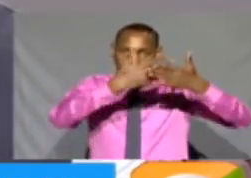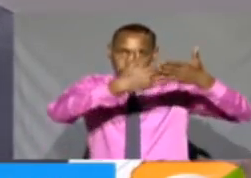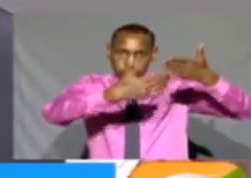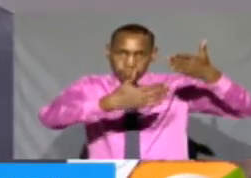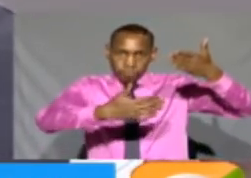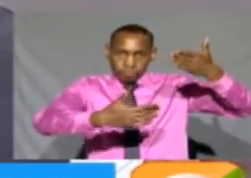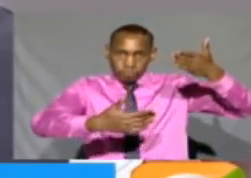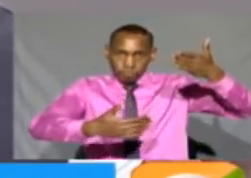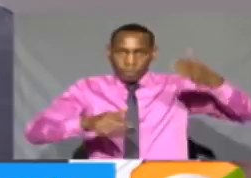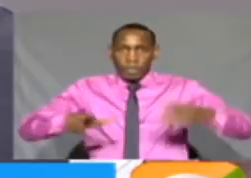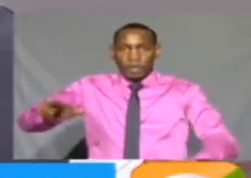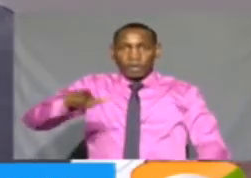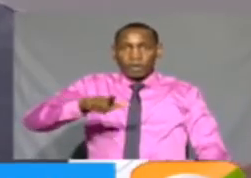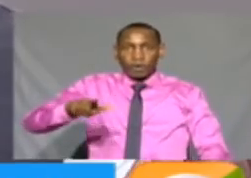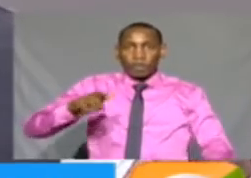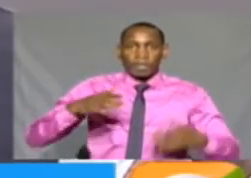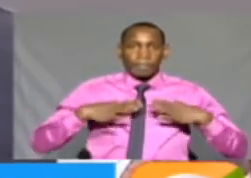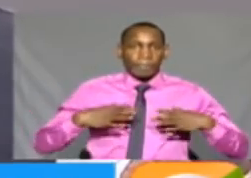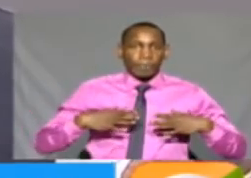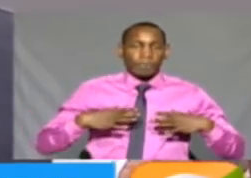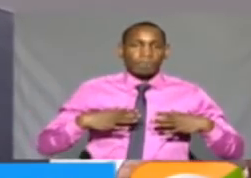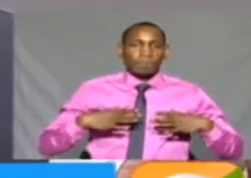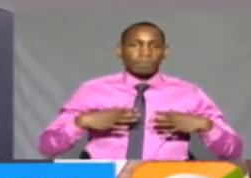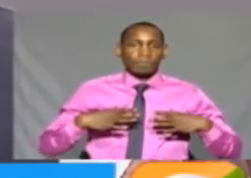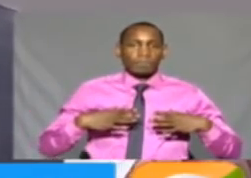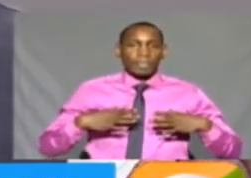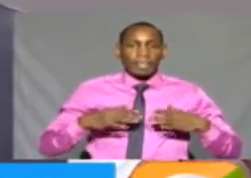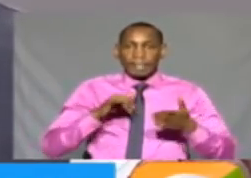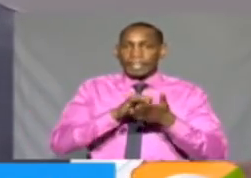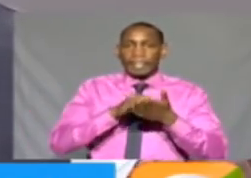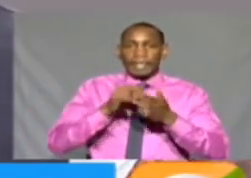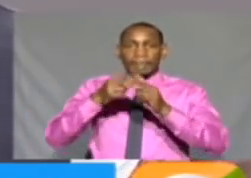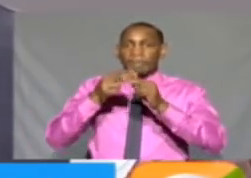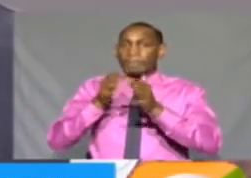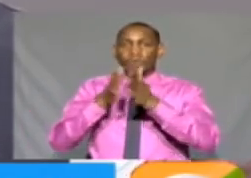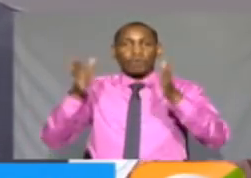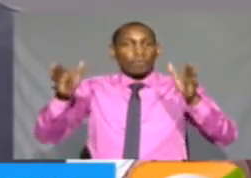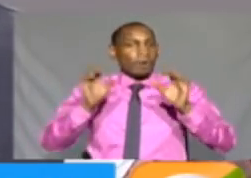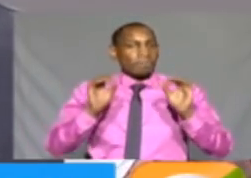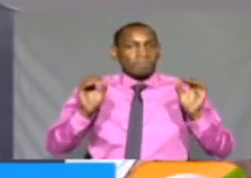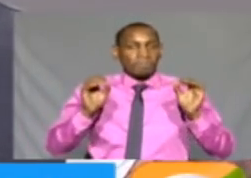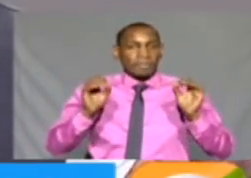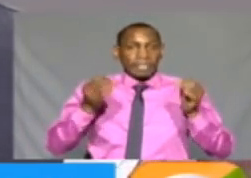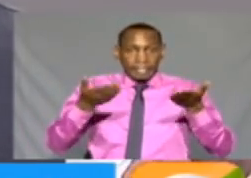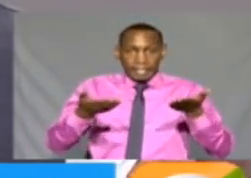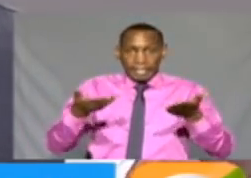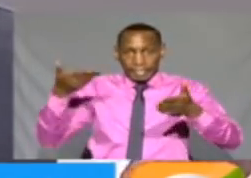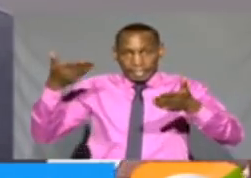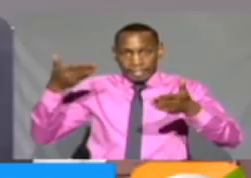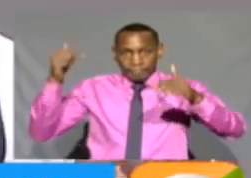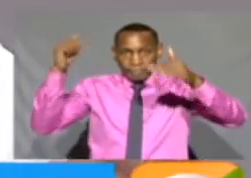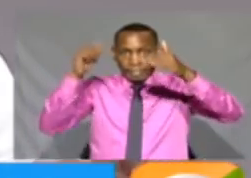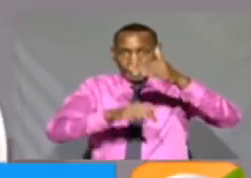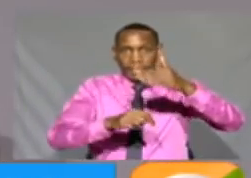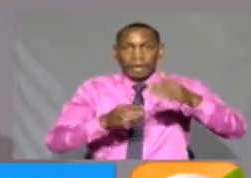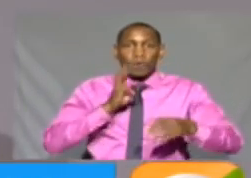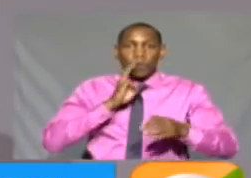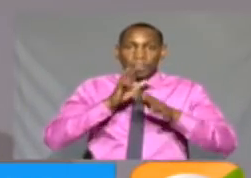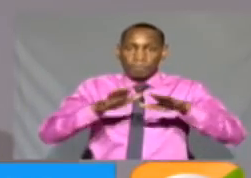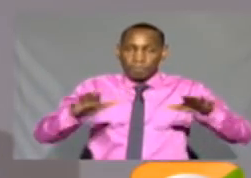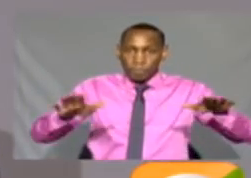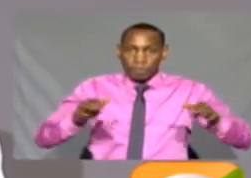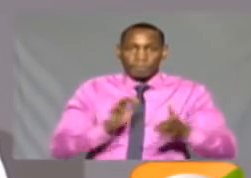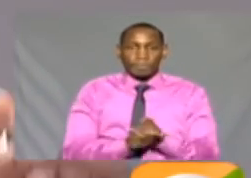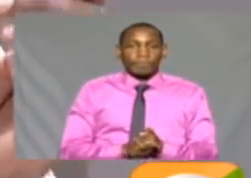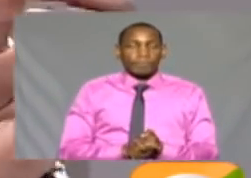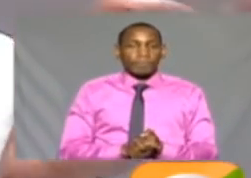Mariam Kigenda and Amanda Mafeo. Non-VIPs. Yeah. Literally at the bottom of the sea. That is how it works in